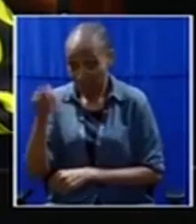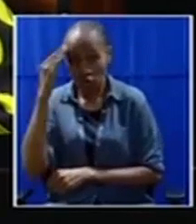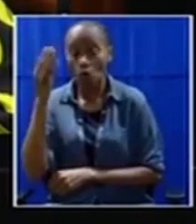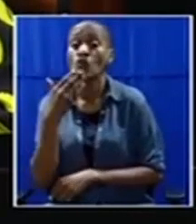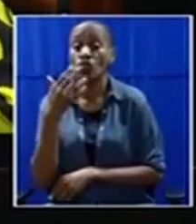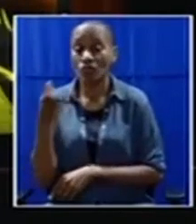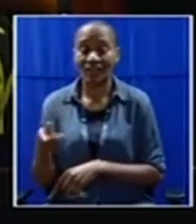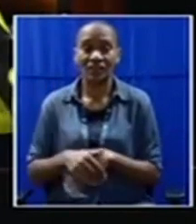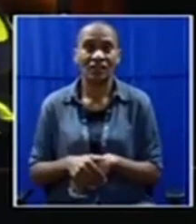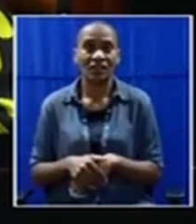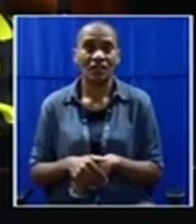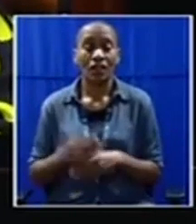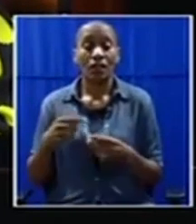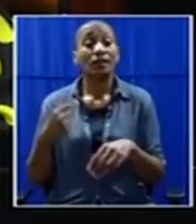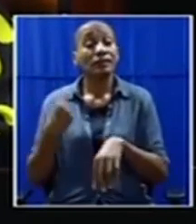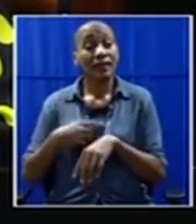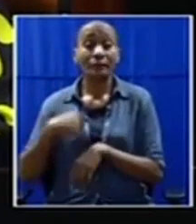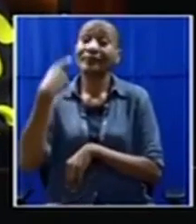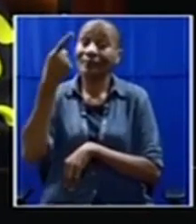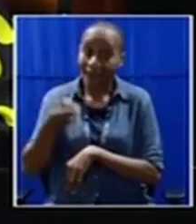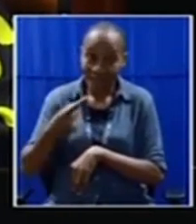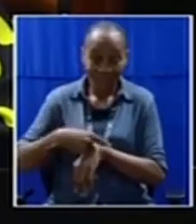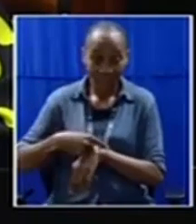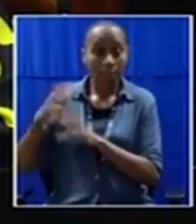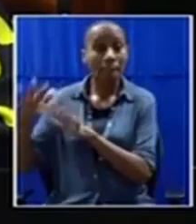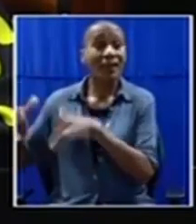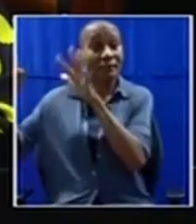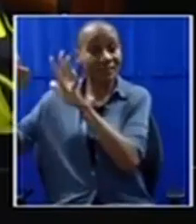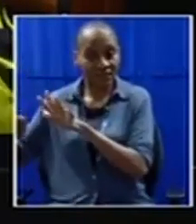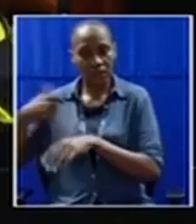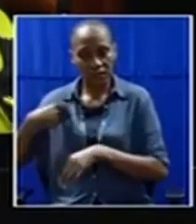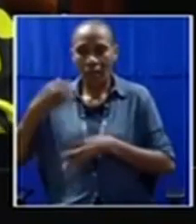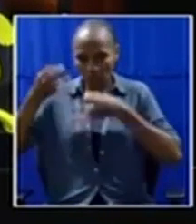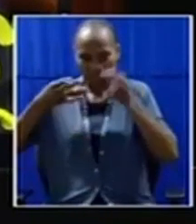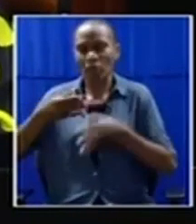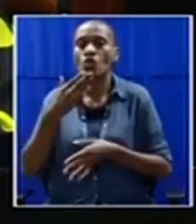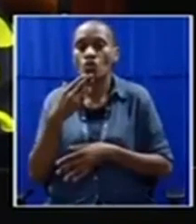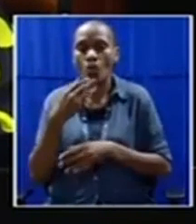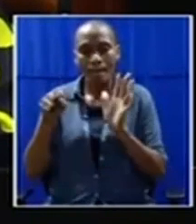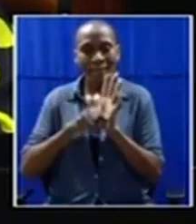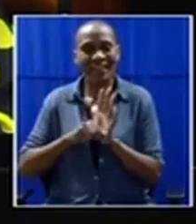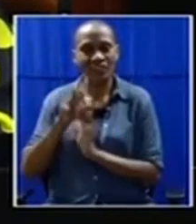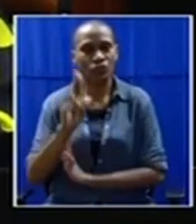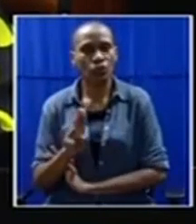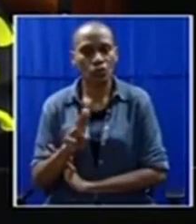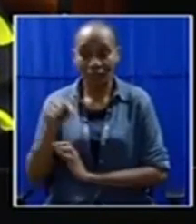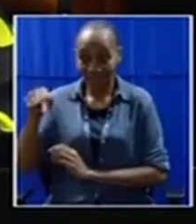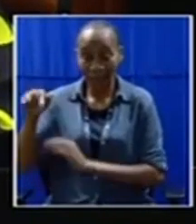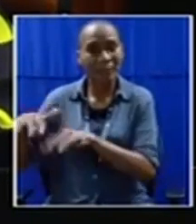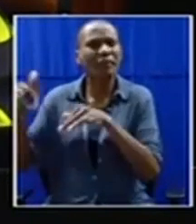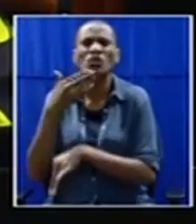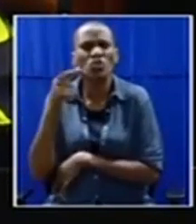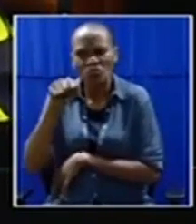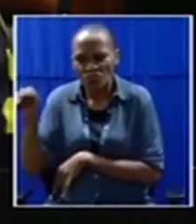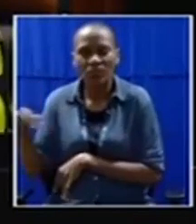And really, next time in the 6th Parliament, I'll give the direction where -2 is in this Parliament.